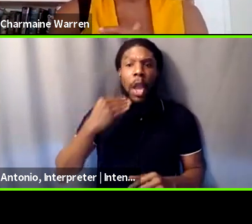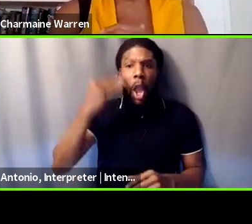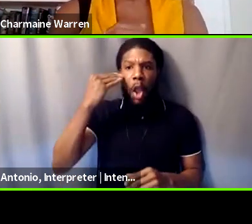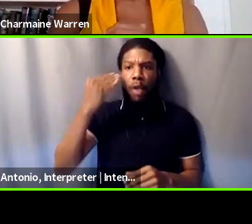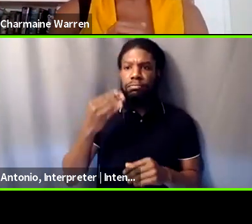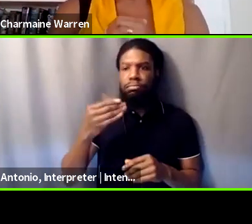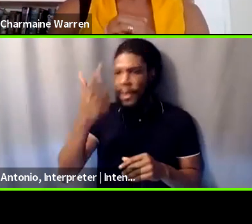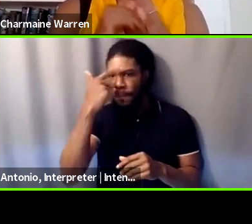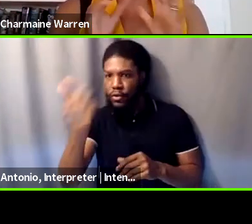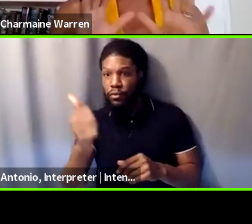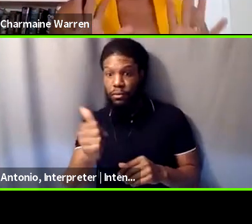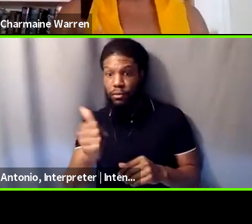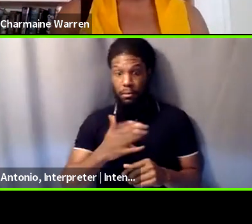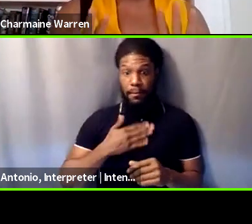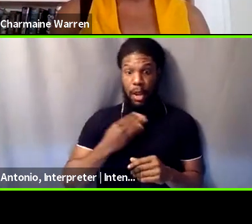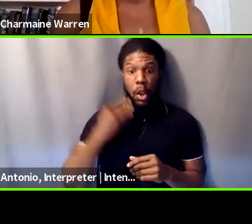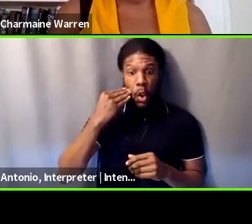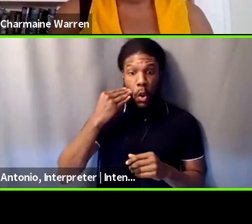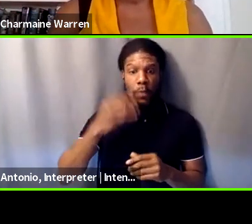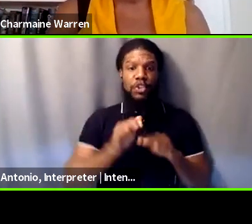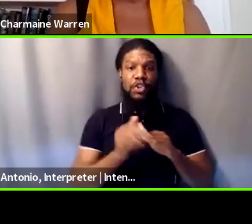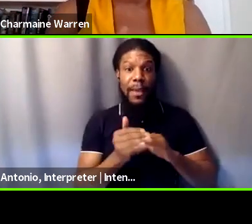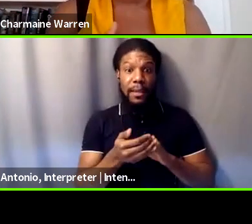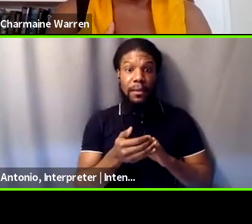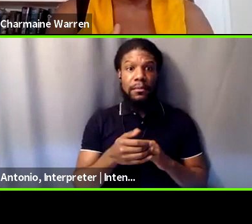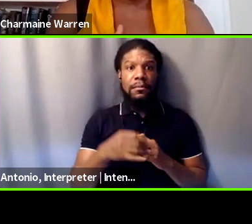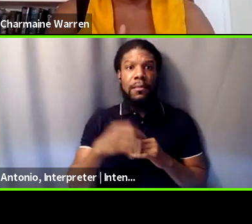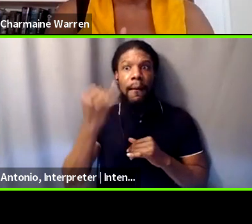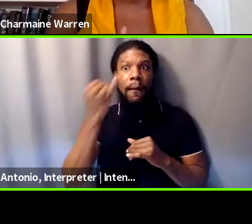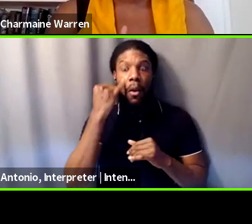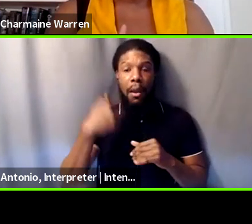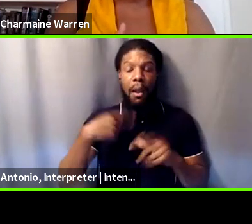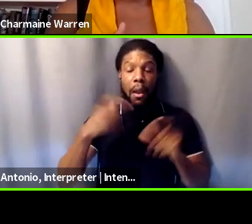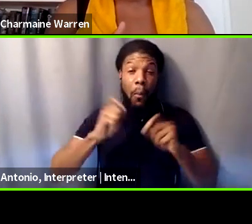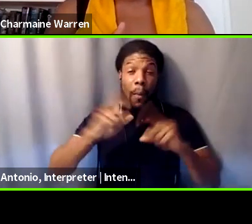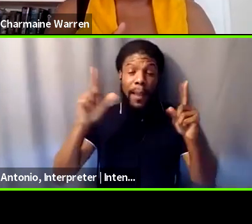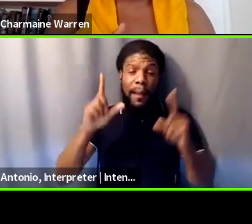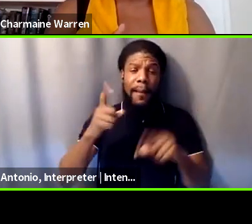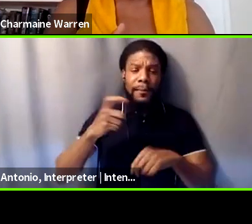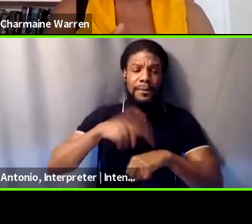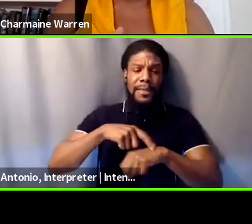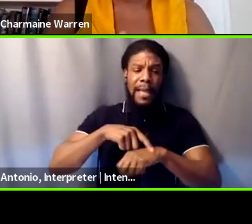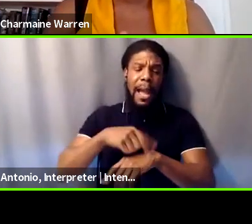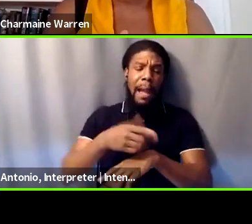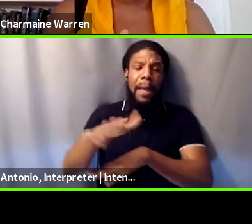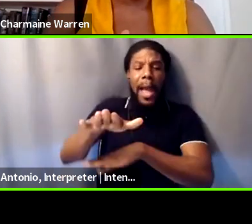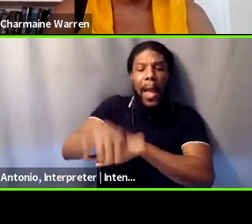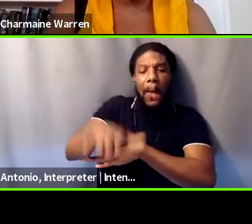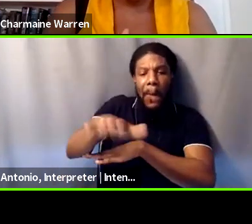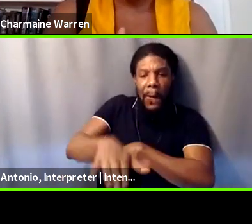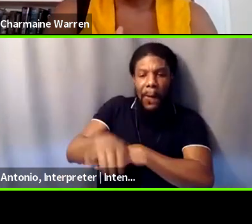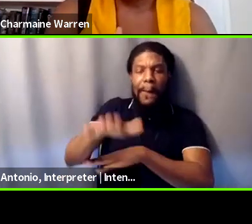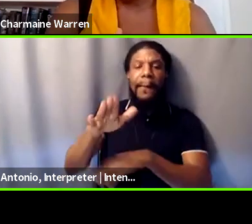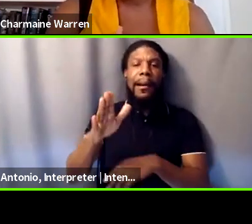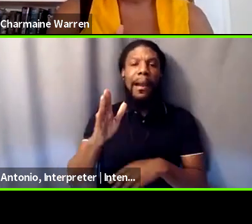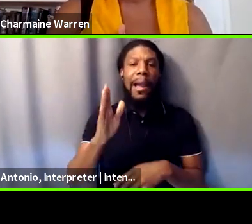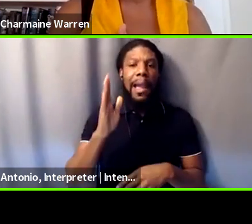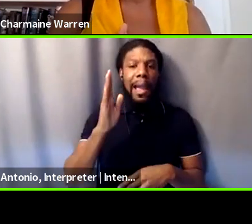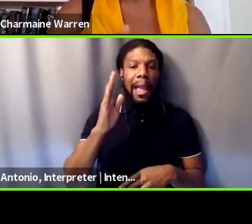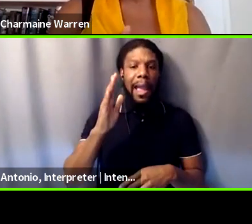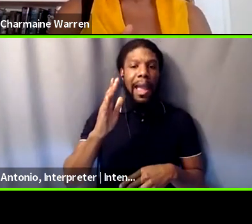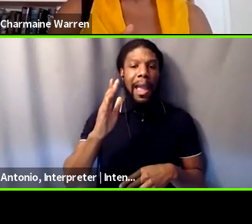Jamaica. If I wake up at home and it's afternoon, I would say hello a certain kind of